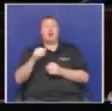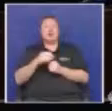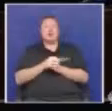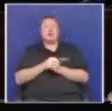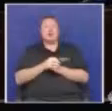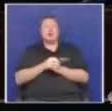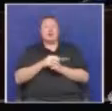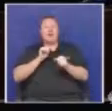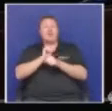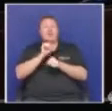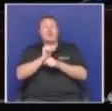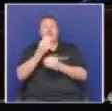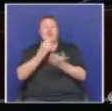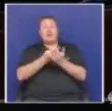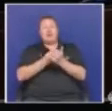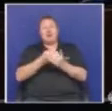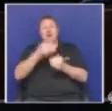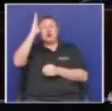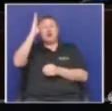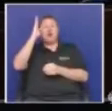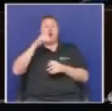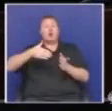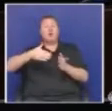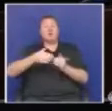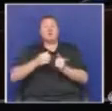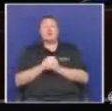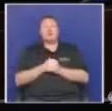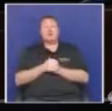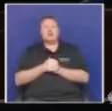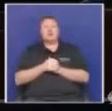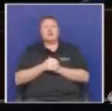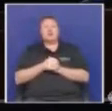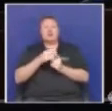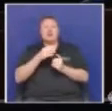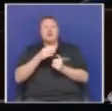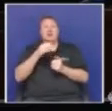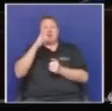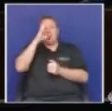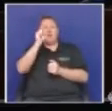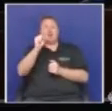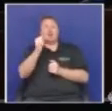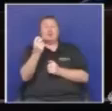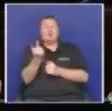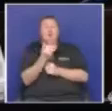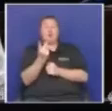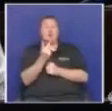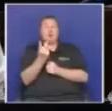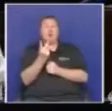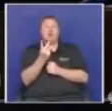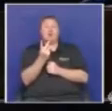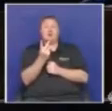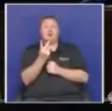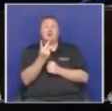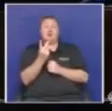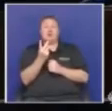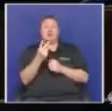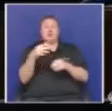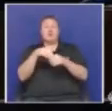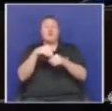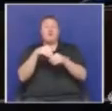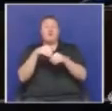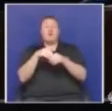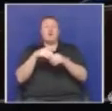capitalism and a godless, atheistic communism, merely two sides of the same coin that reduce